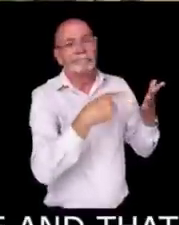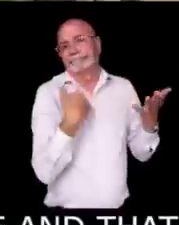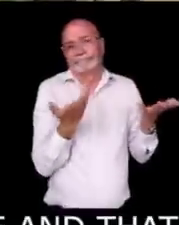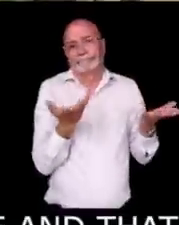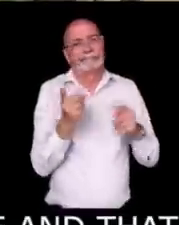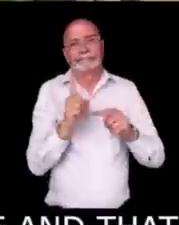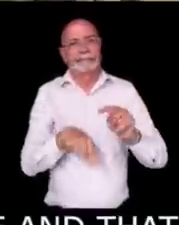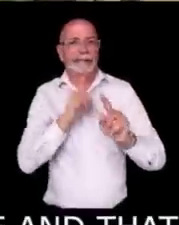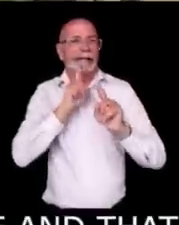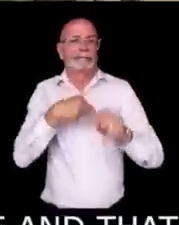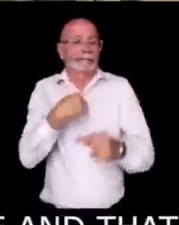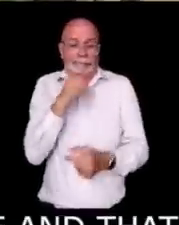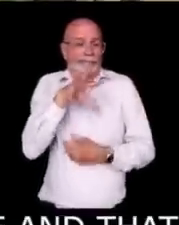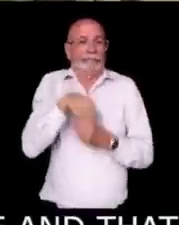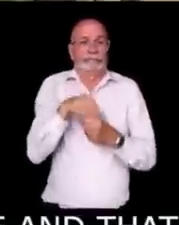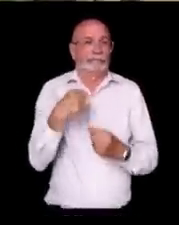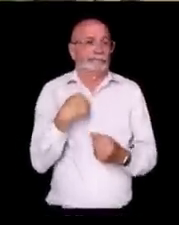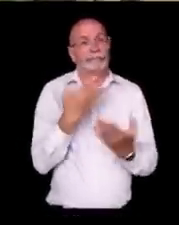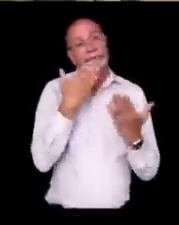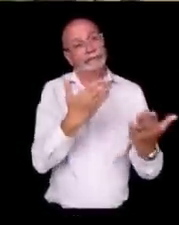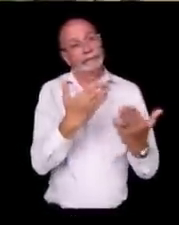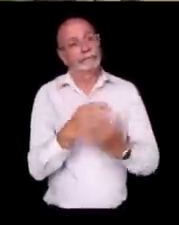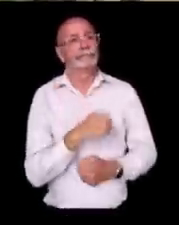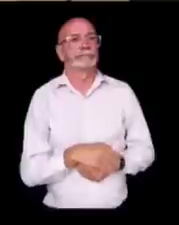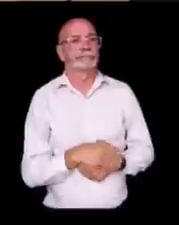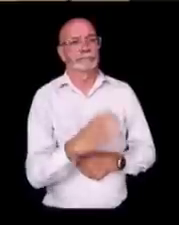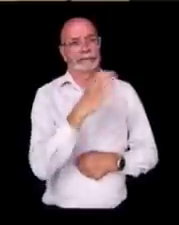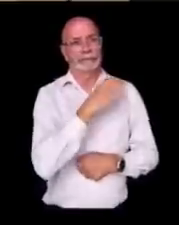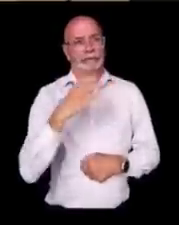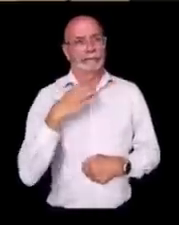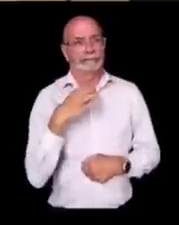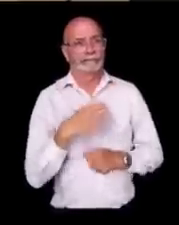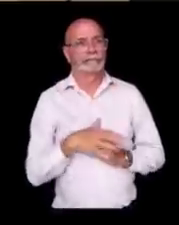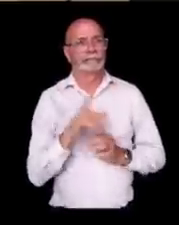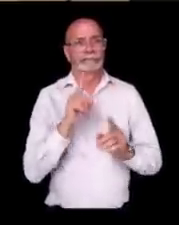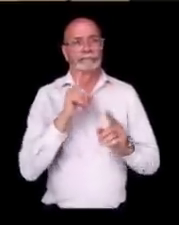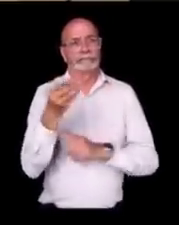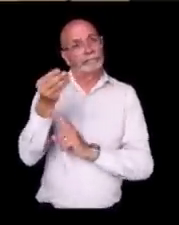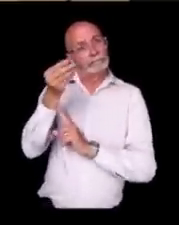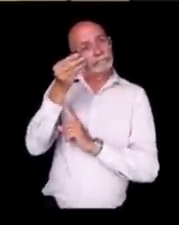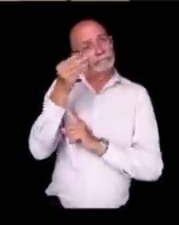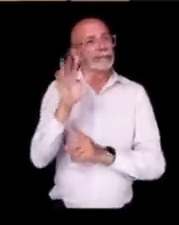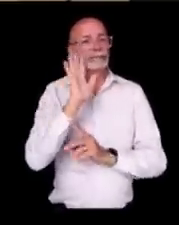I wasn't involved in that. Okay, thank you. And this was a commissioned report, so the commission paid for this. Is that correct?